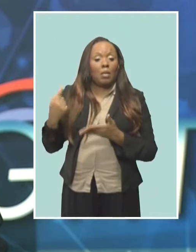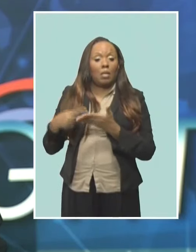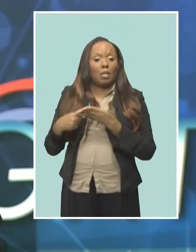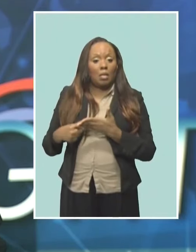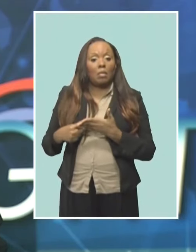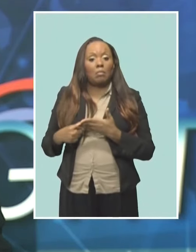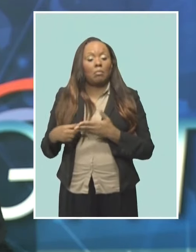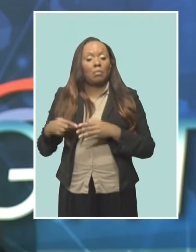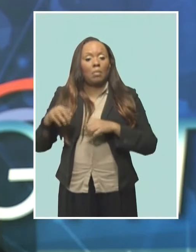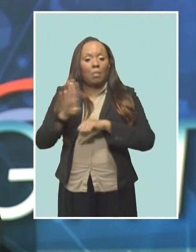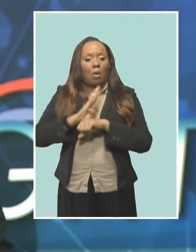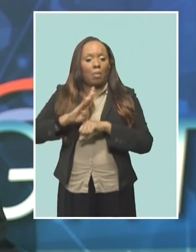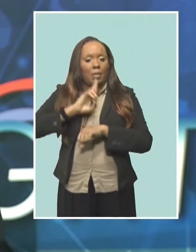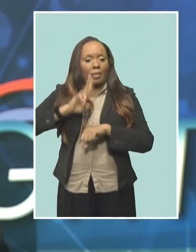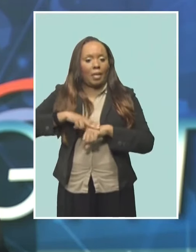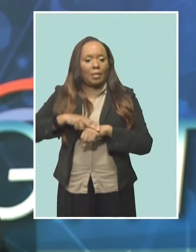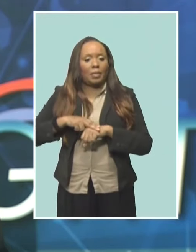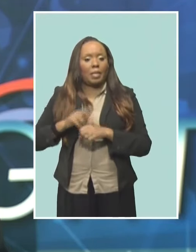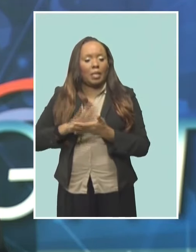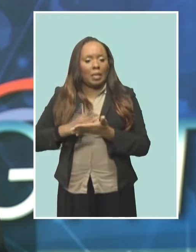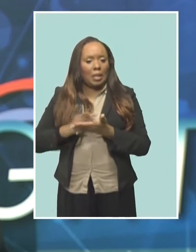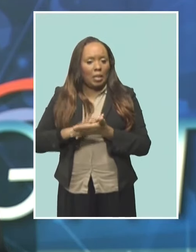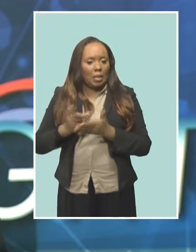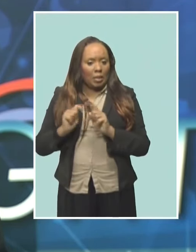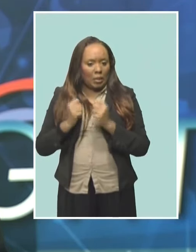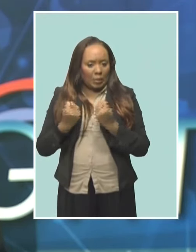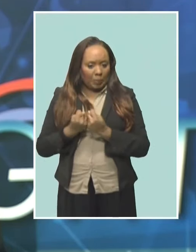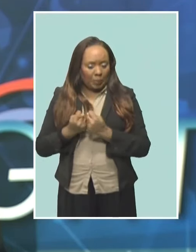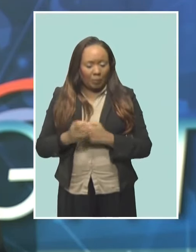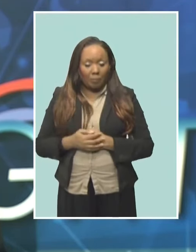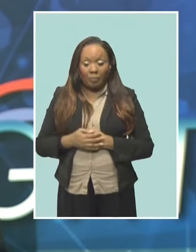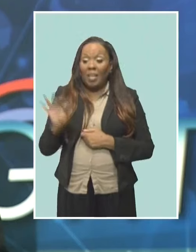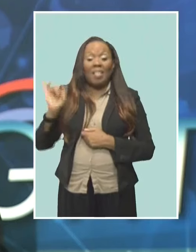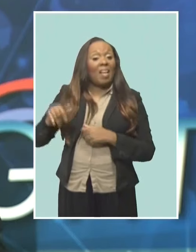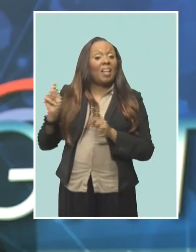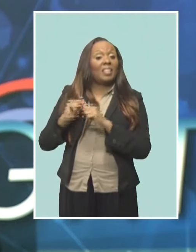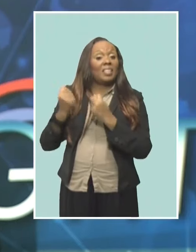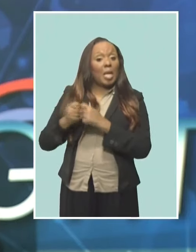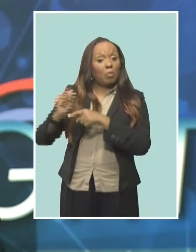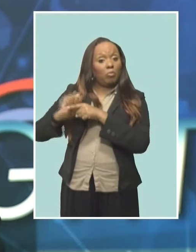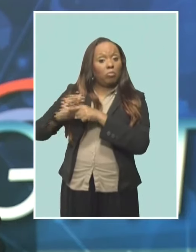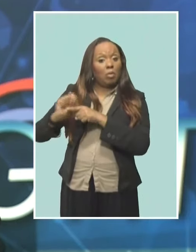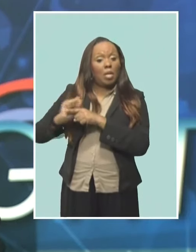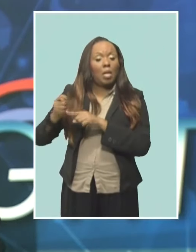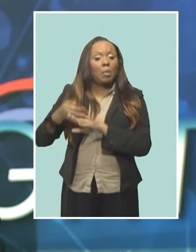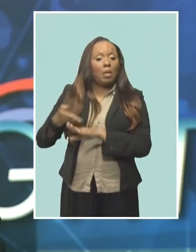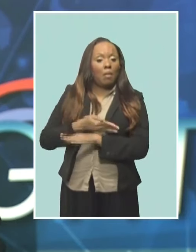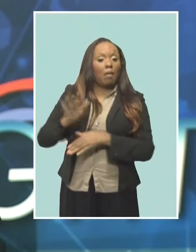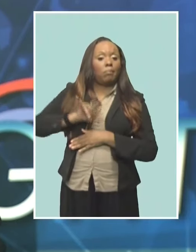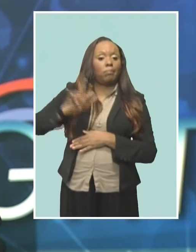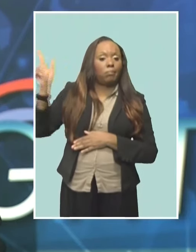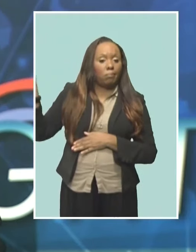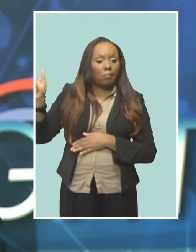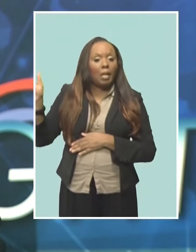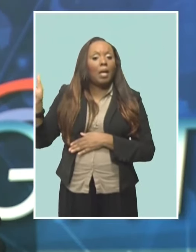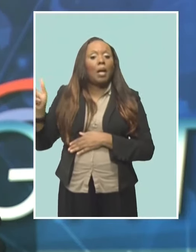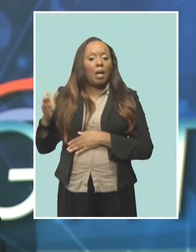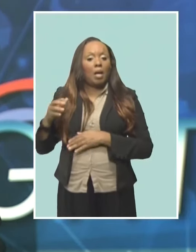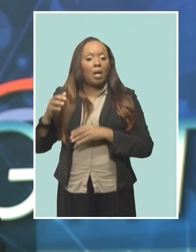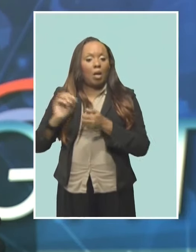Barbados National Culinary Team. A squad is in training before a team is selected to represent the island at the CHTA Taste of the